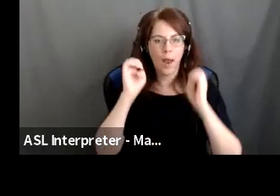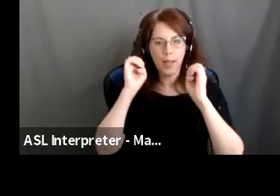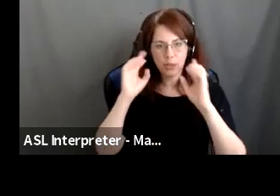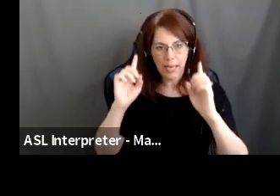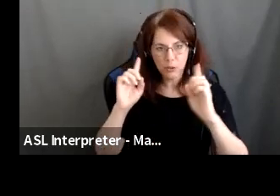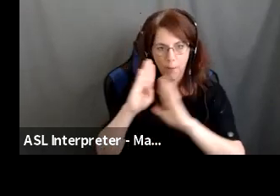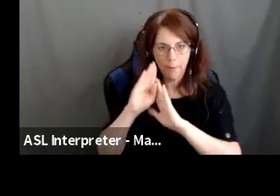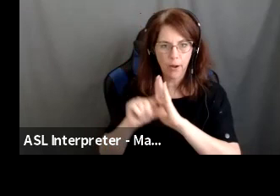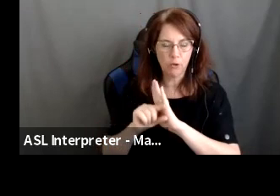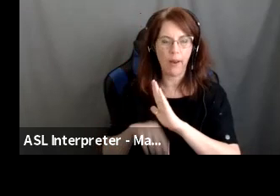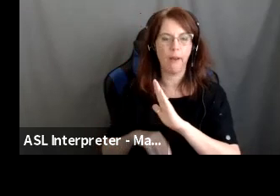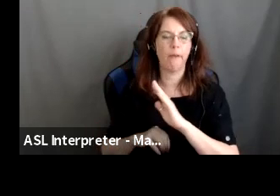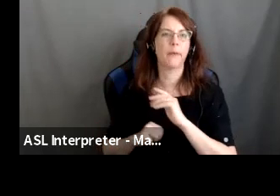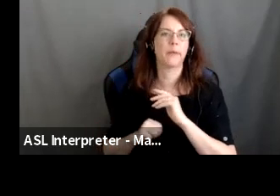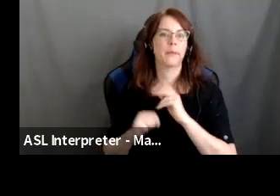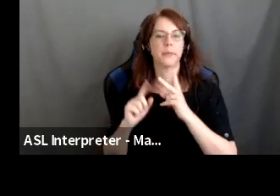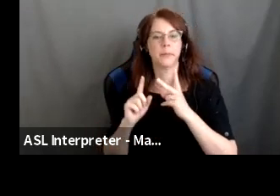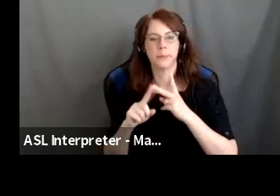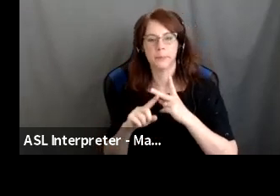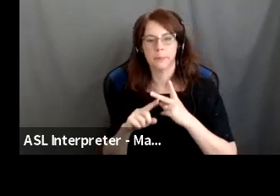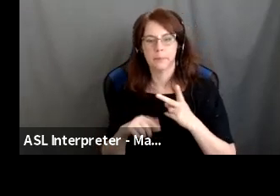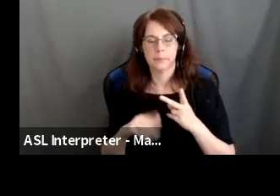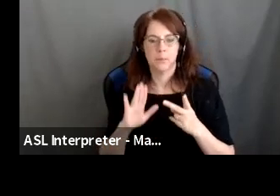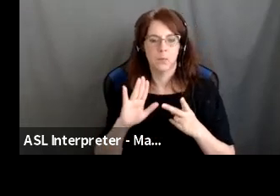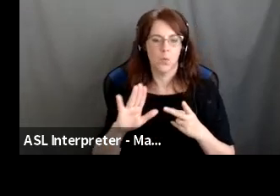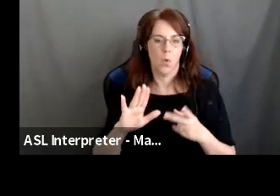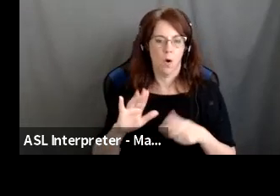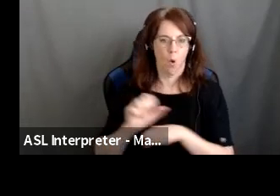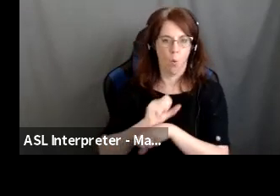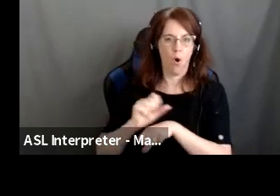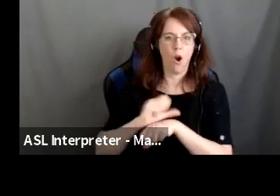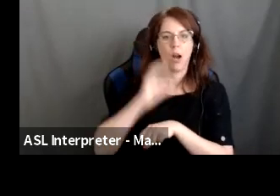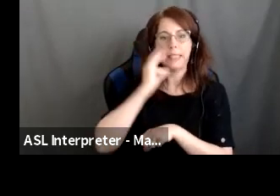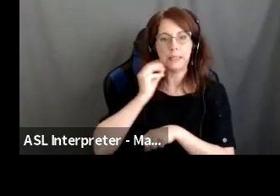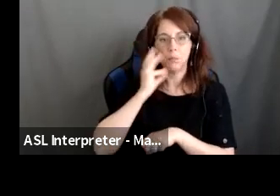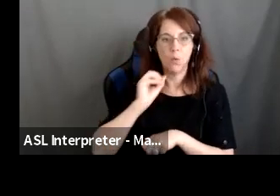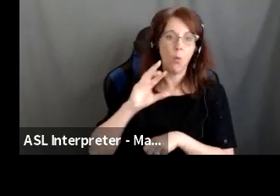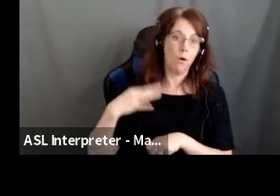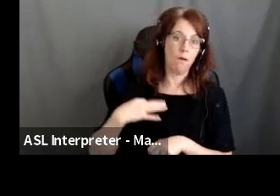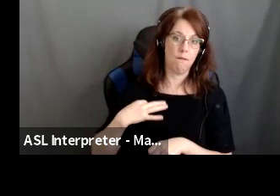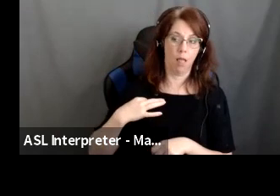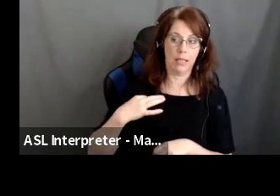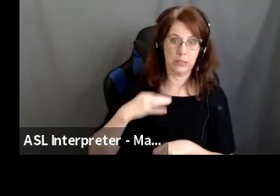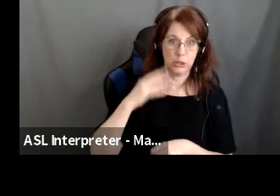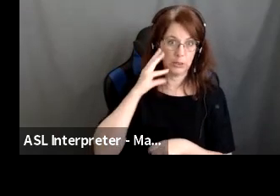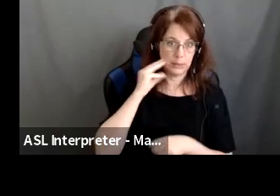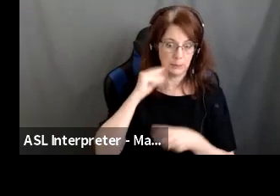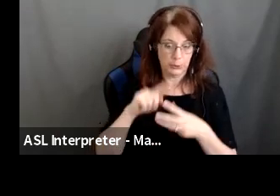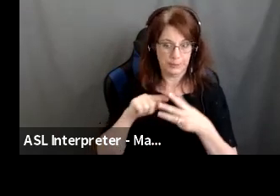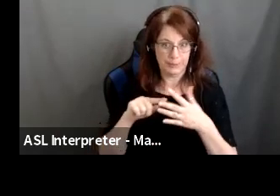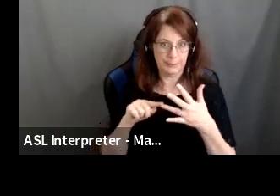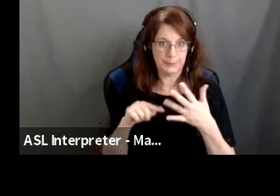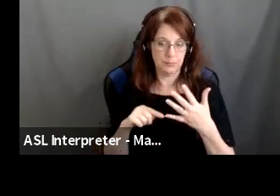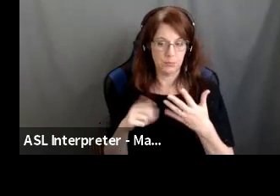educational background and your work experience or volunteer experience or whatever it might be that